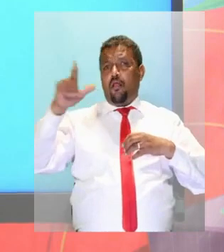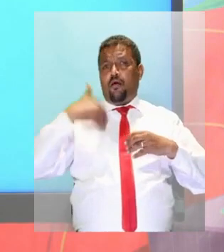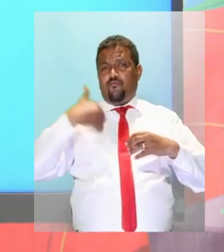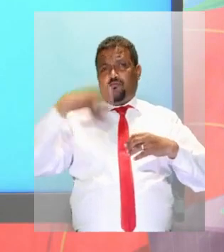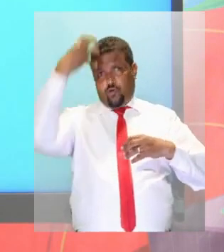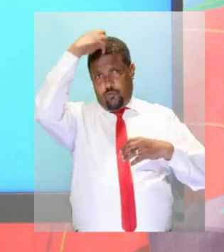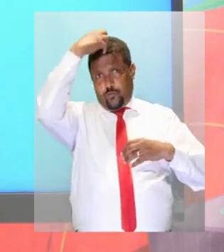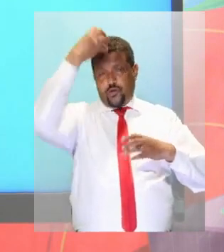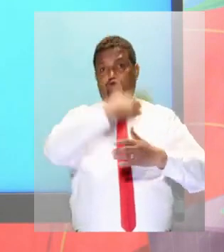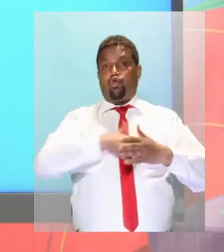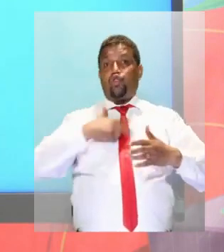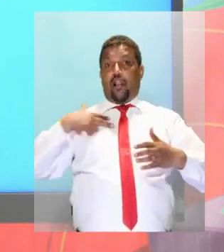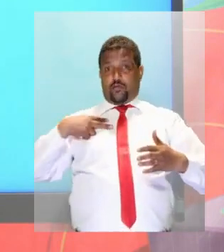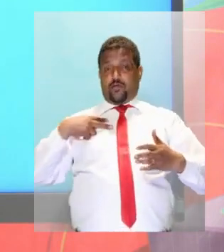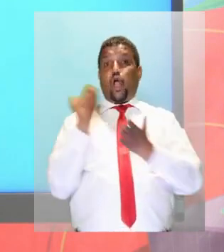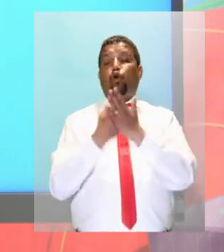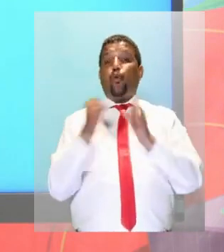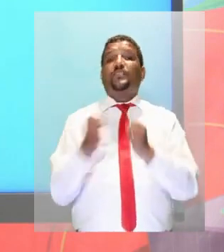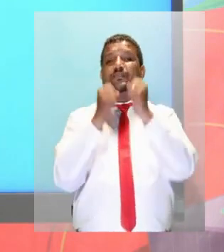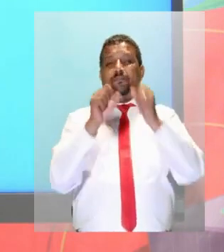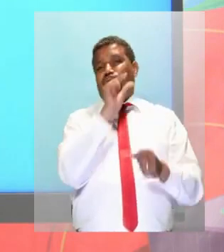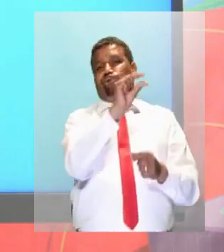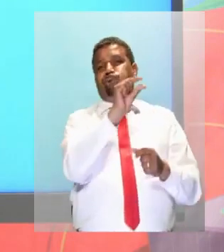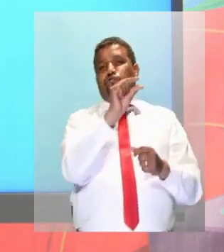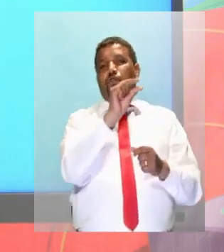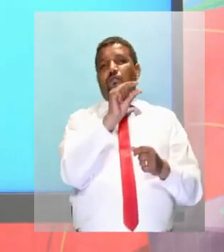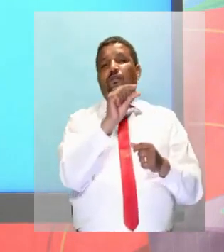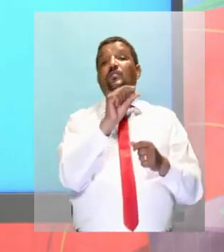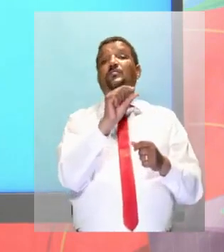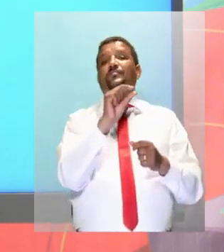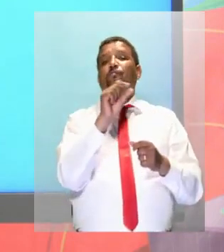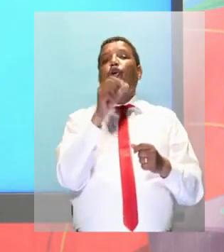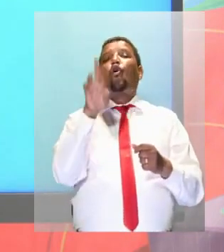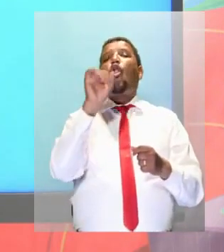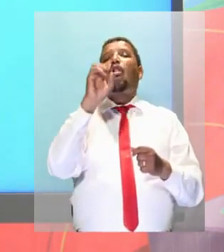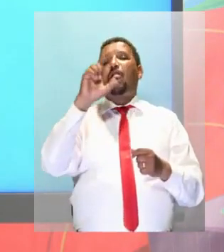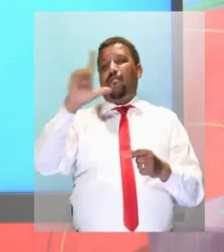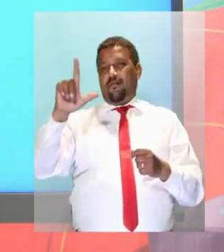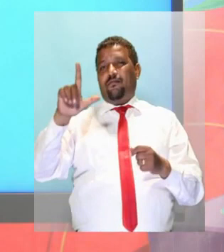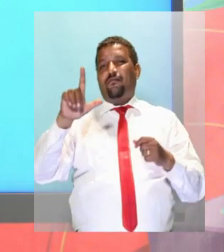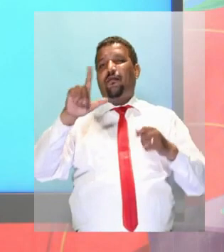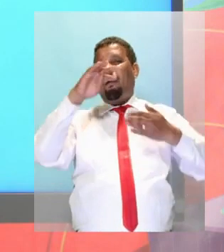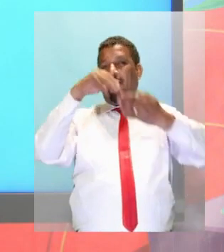system, but there is minimum role of government under